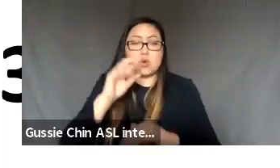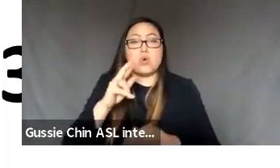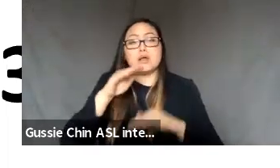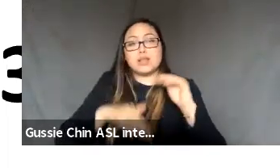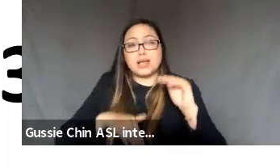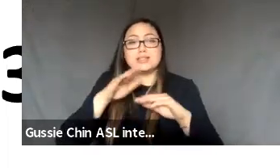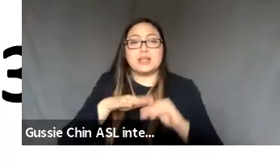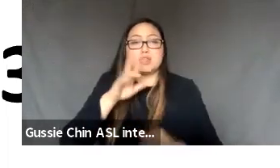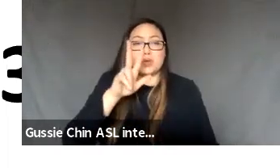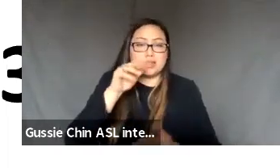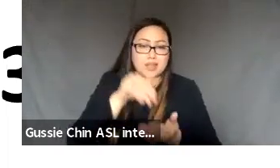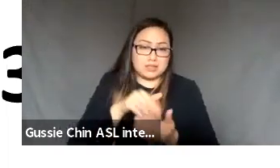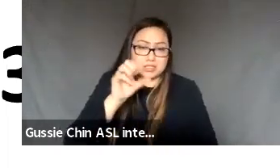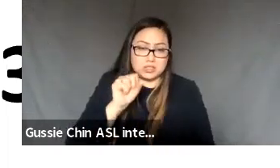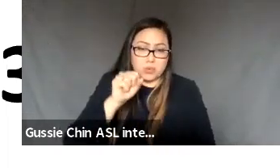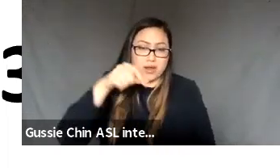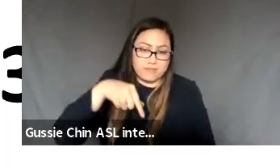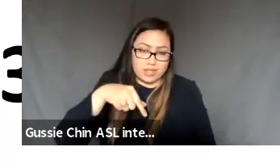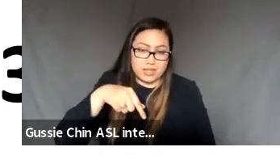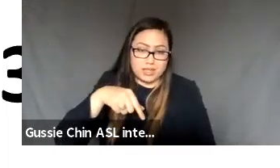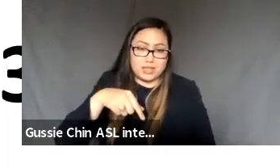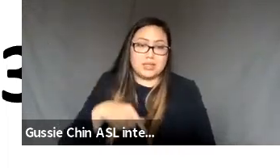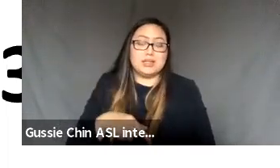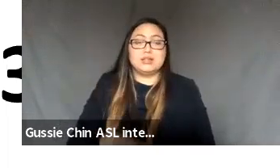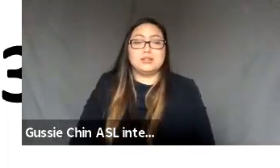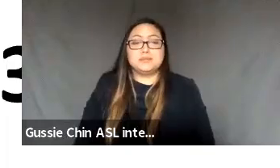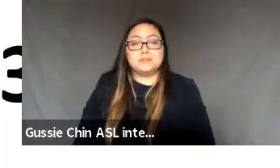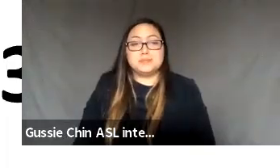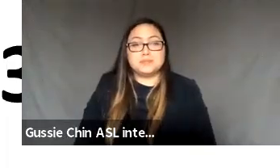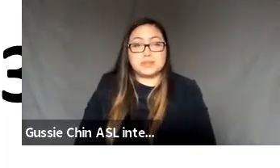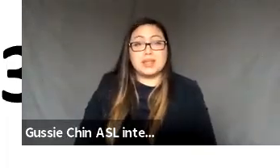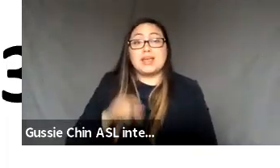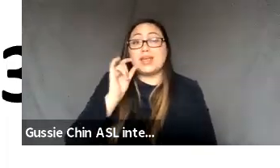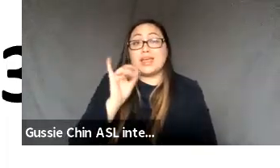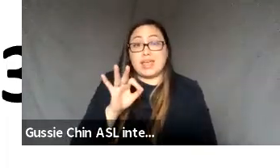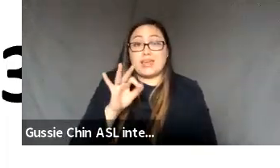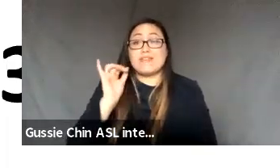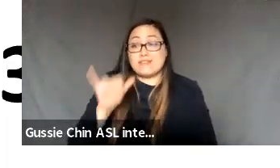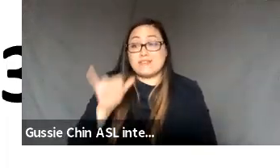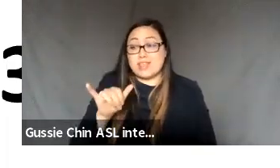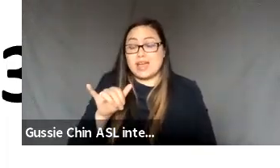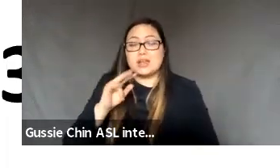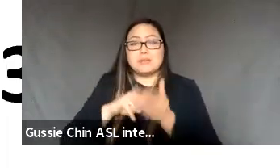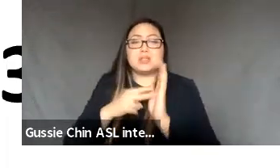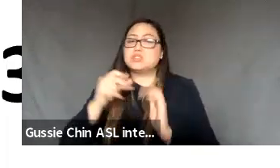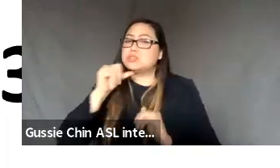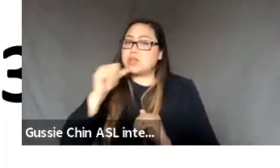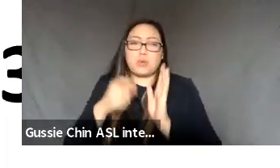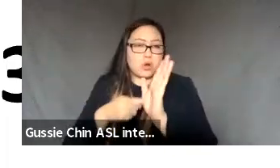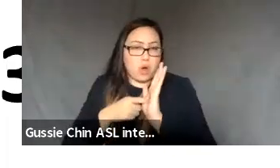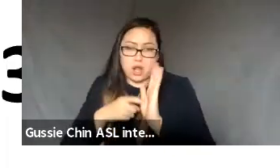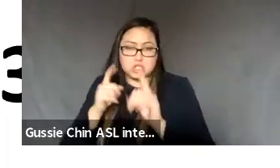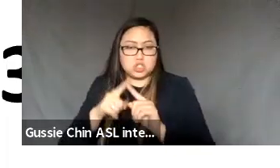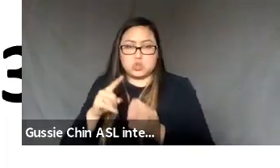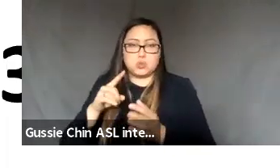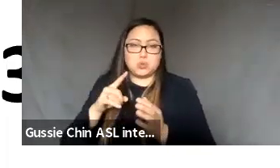story. So if that is the case, then an accessible route is not required to connect stories. And I'll talk a little bit about